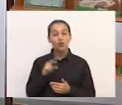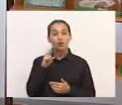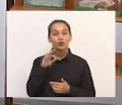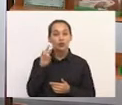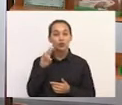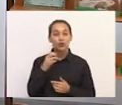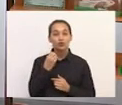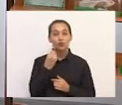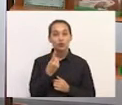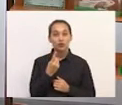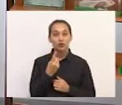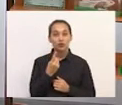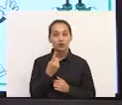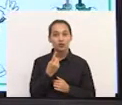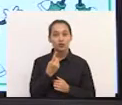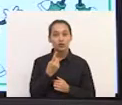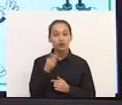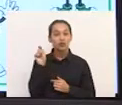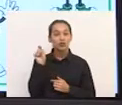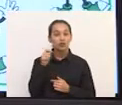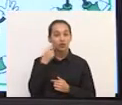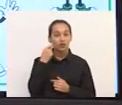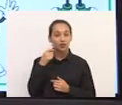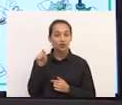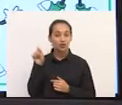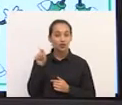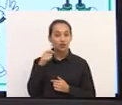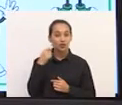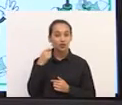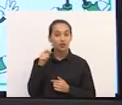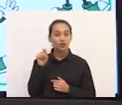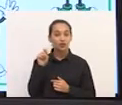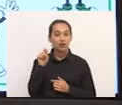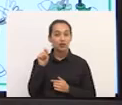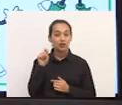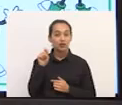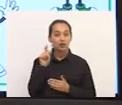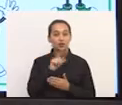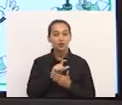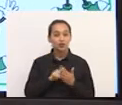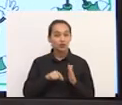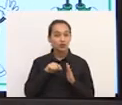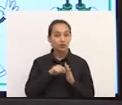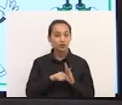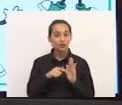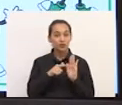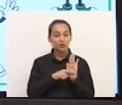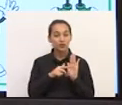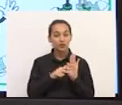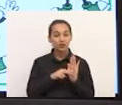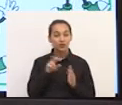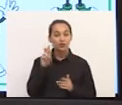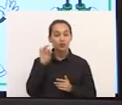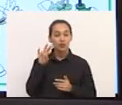asosan 11 bo'g'inli, jangnoma tasvirlari aks etgan joylar esa 7-8 bo'g'inli